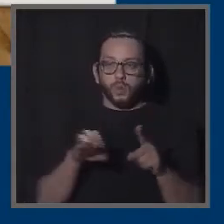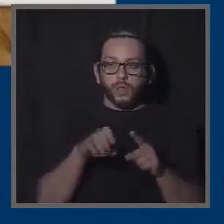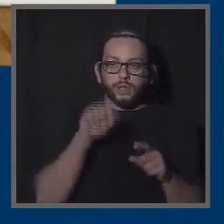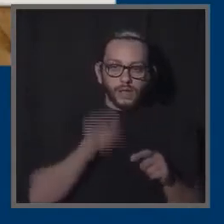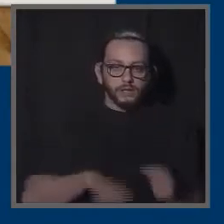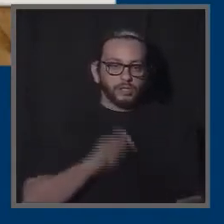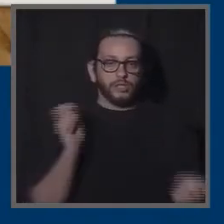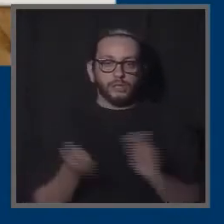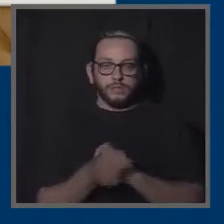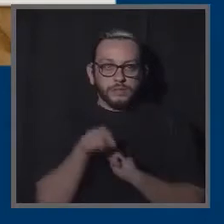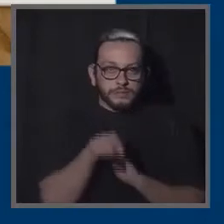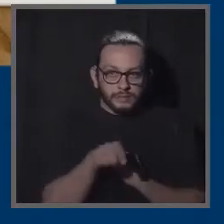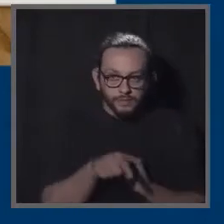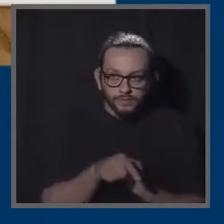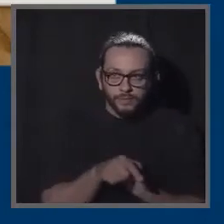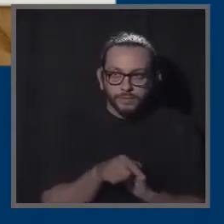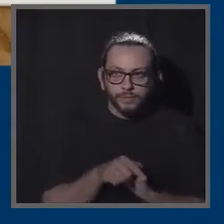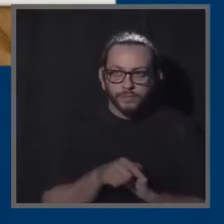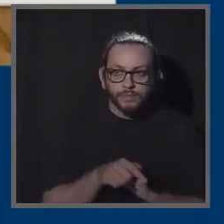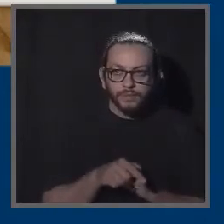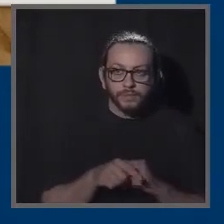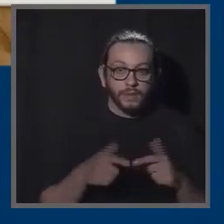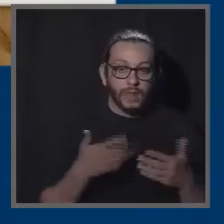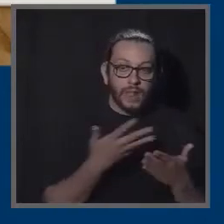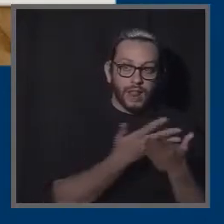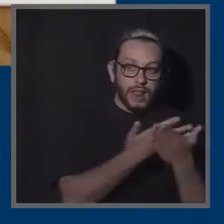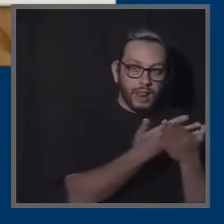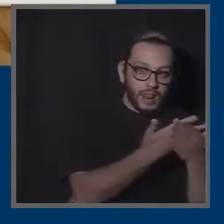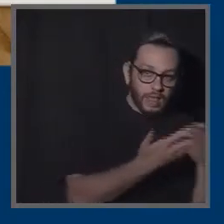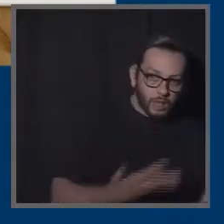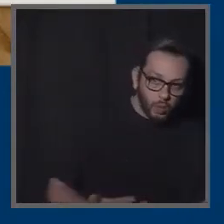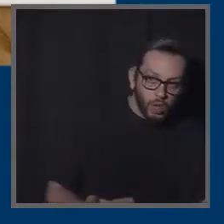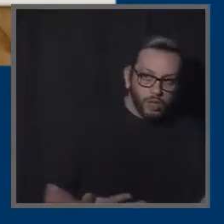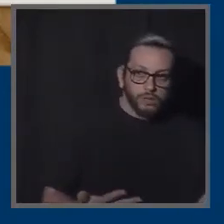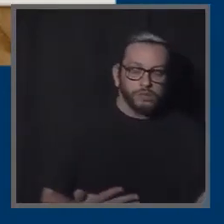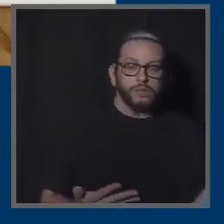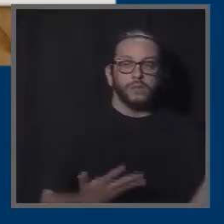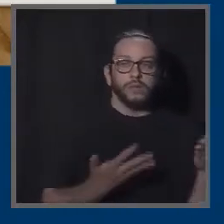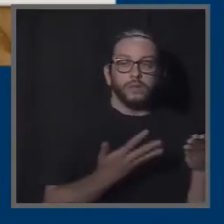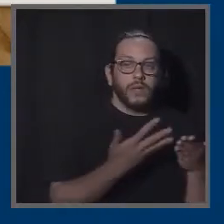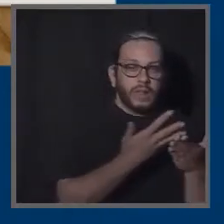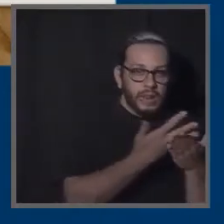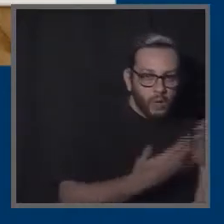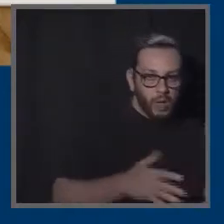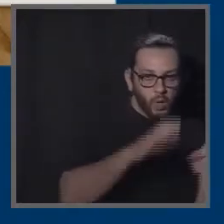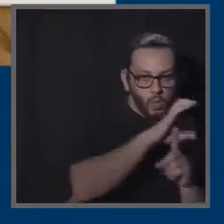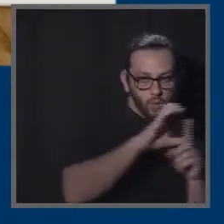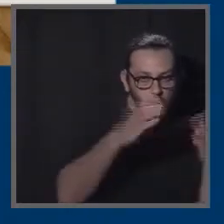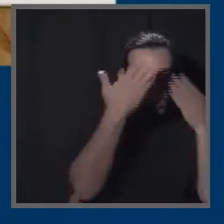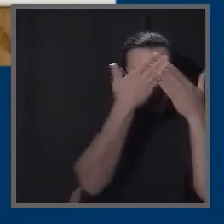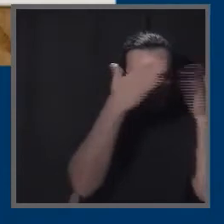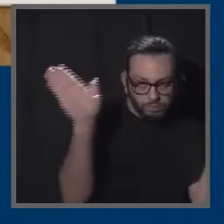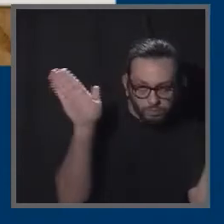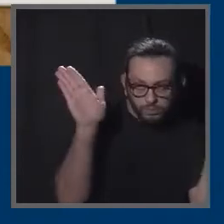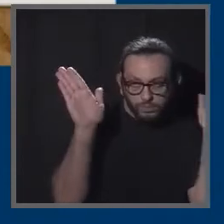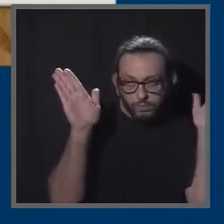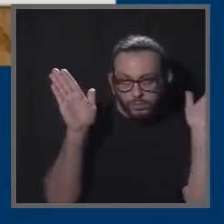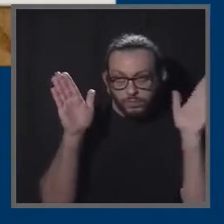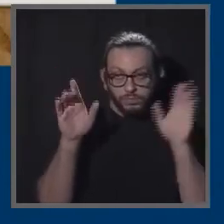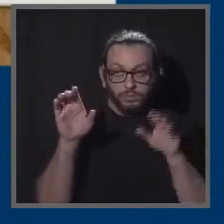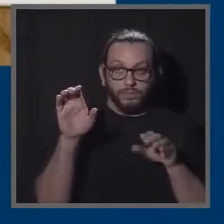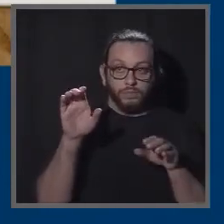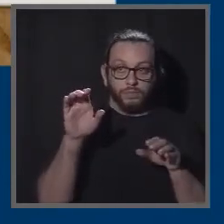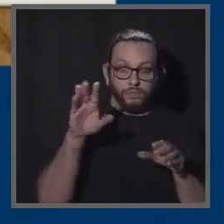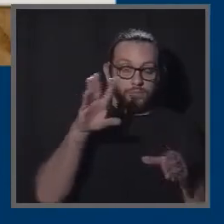made use of the language of cultural democracy in a new way. So in the UK context, cultural democracy,